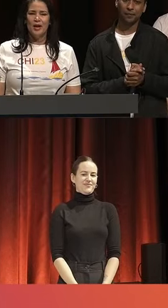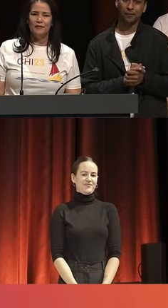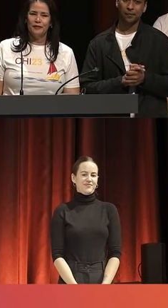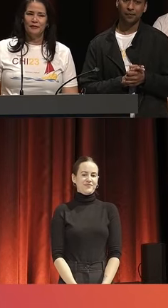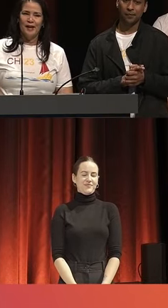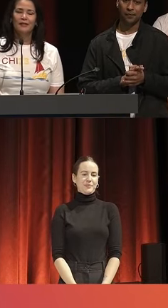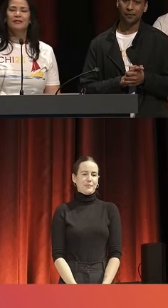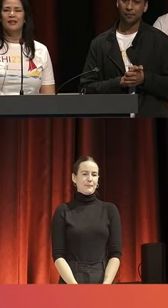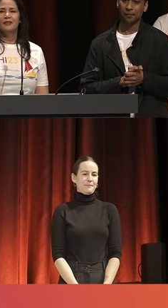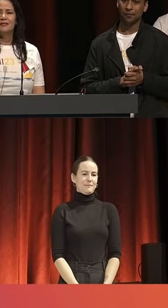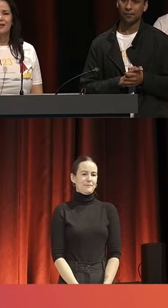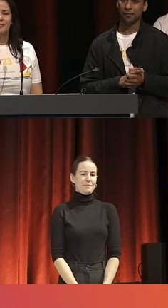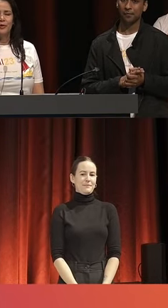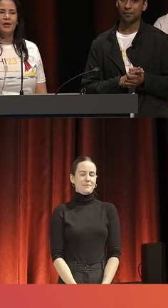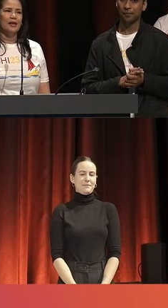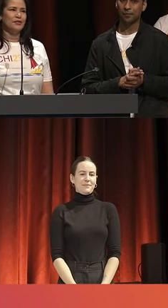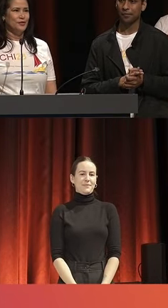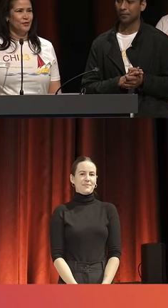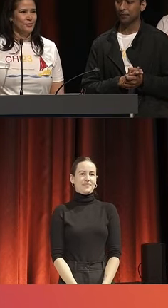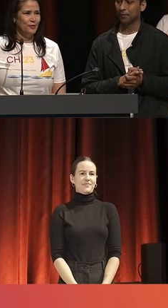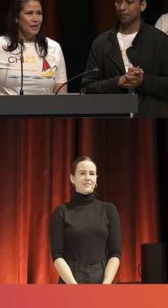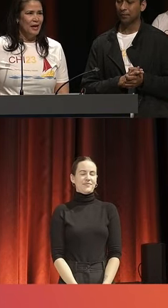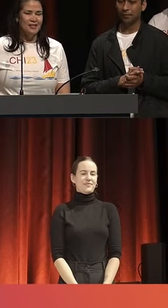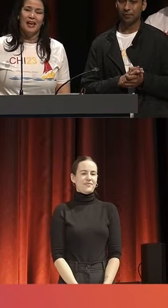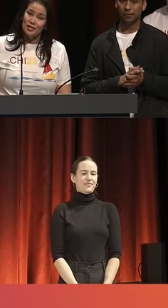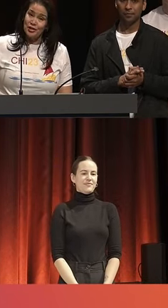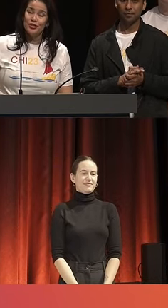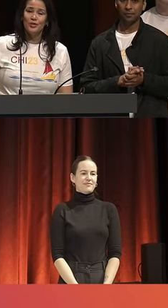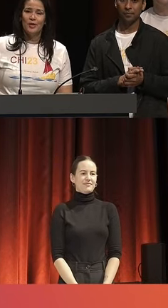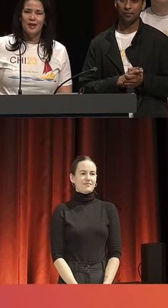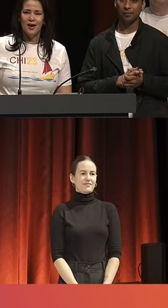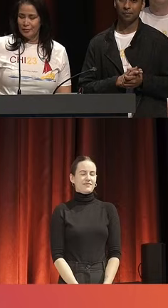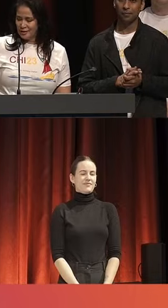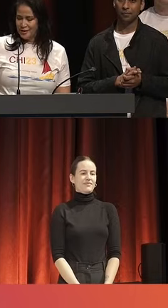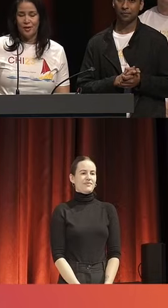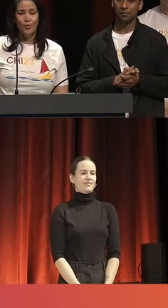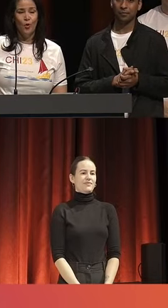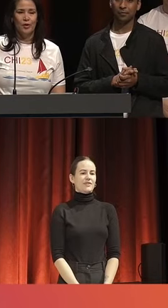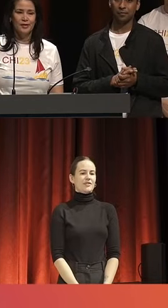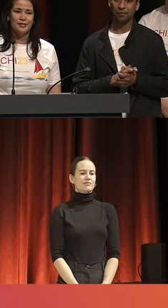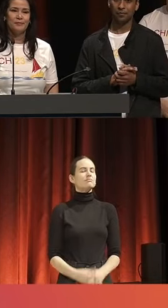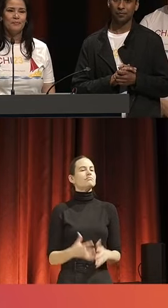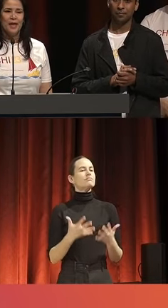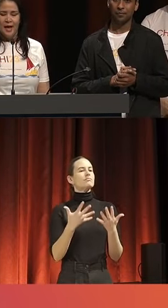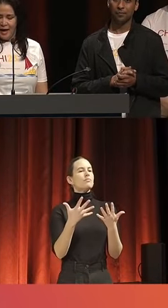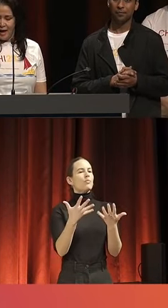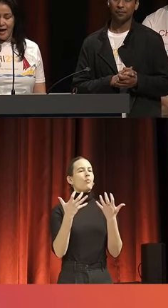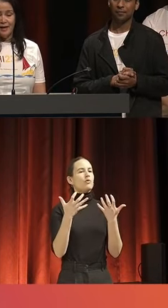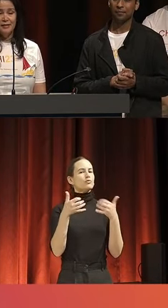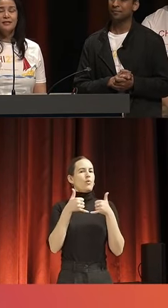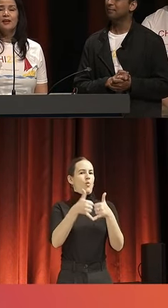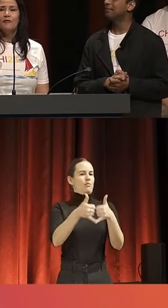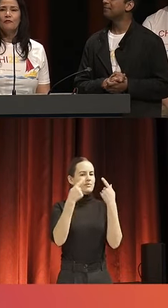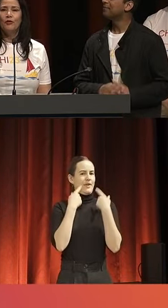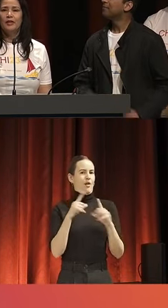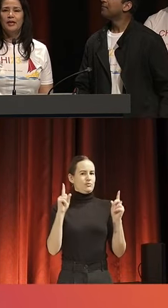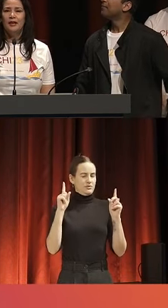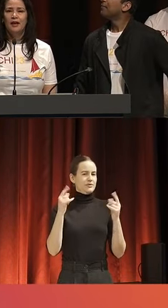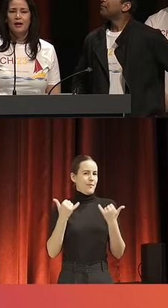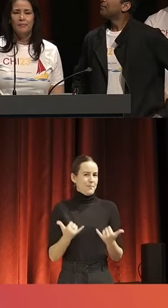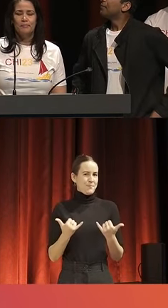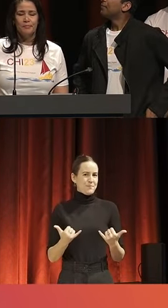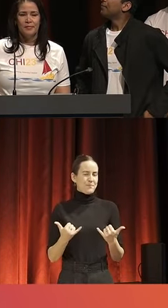And one of the final things that we would like to do is actually to announce the awards. And for